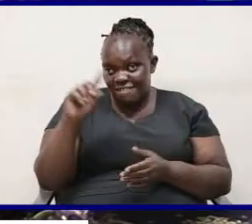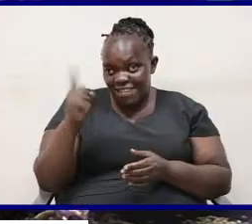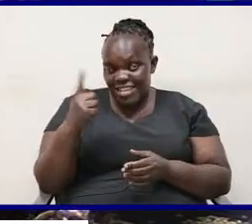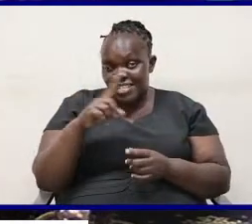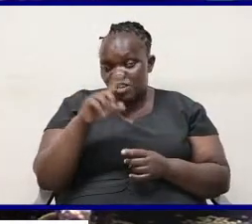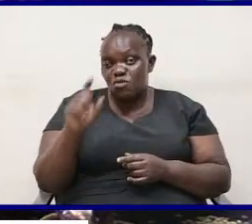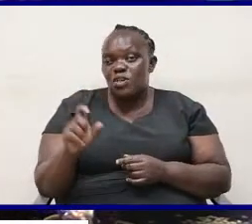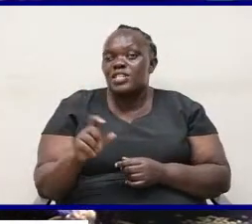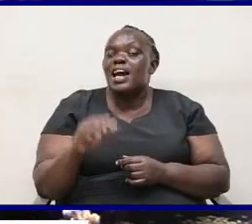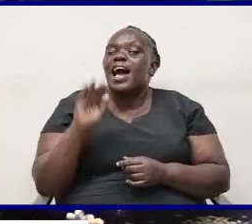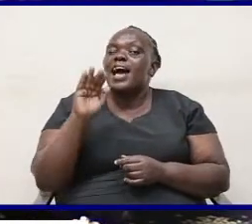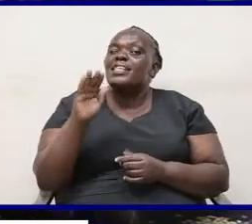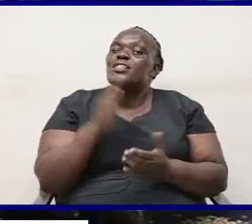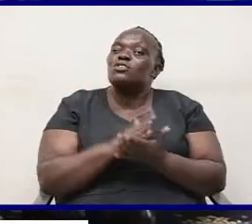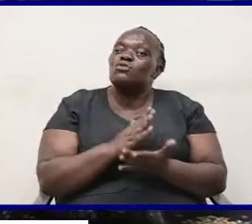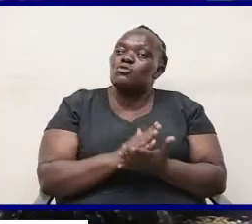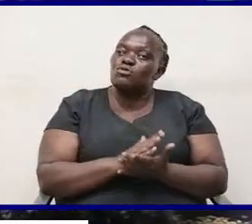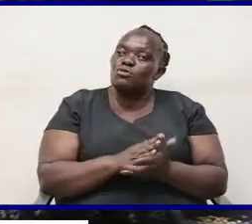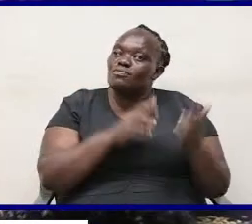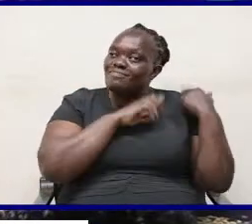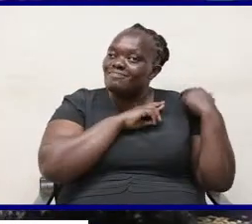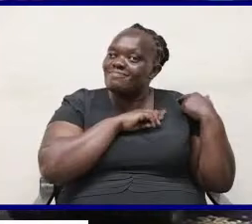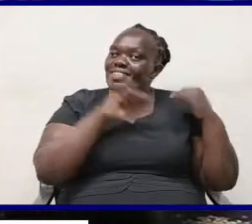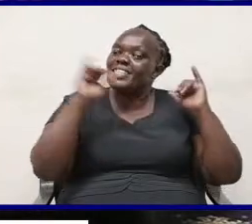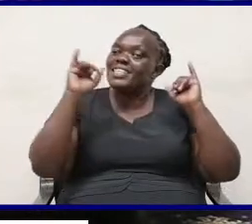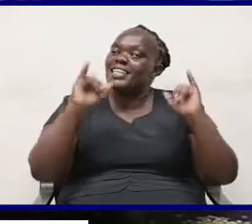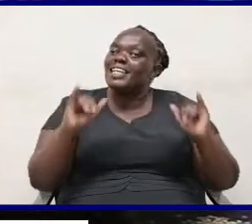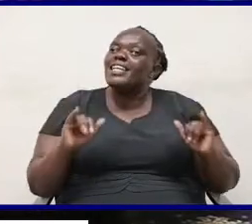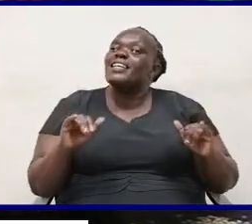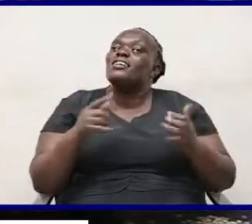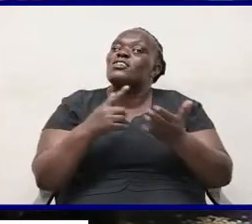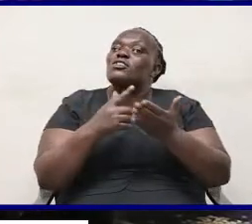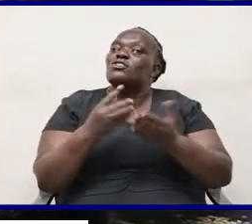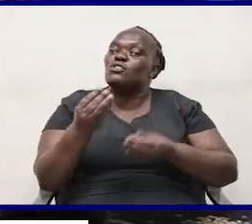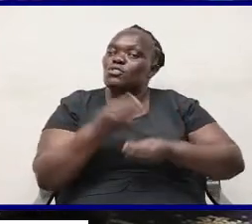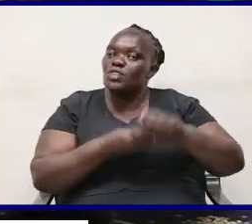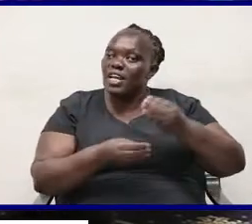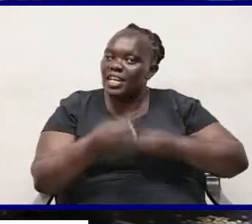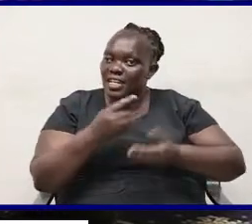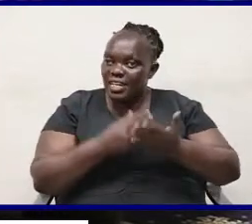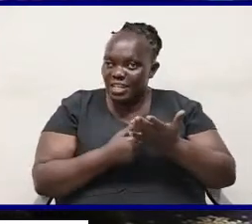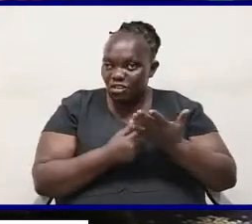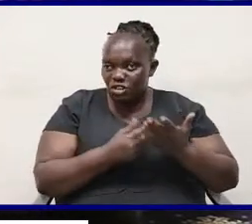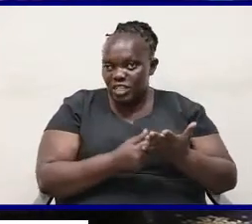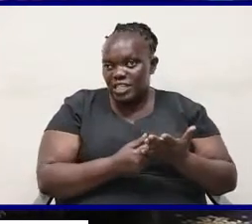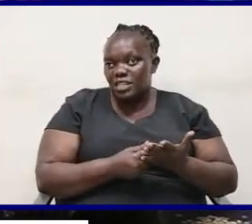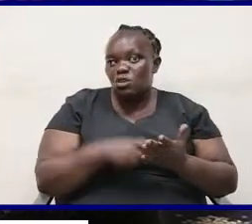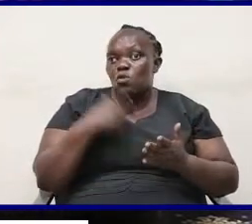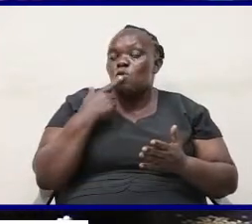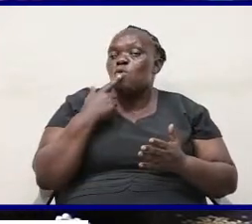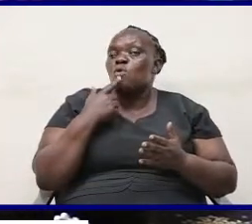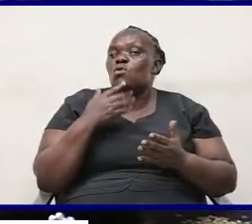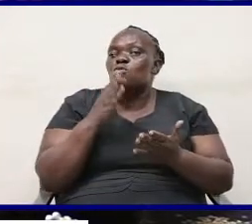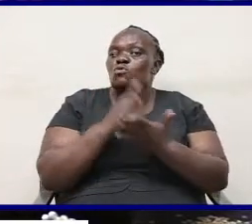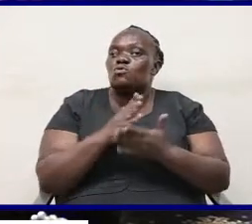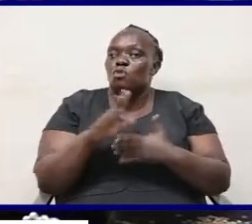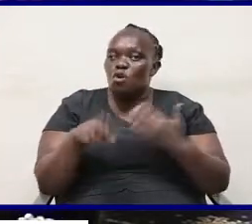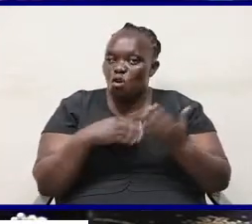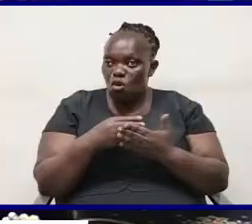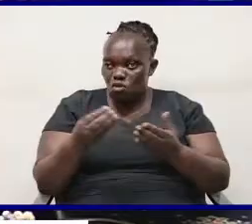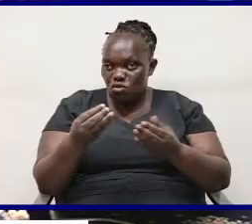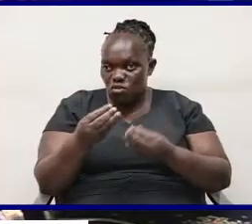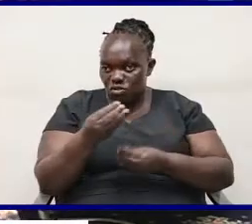first one of asking who is in charge of international trade negotiations. I'm actually the chief negotiator for all trade